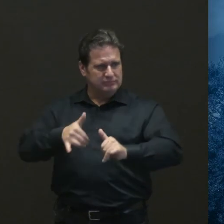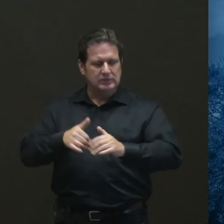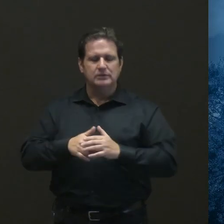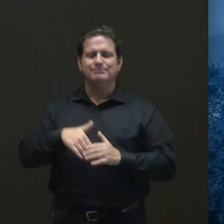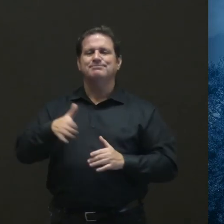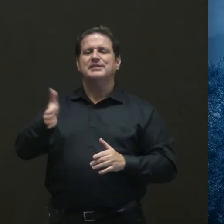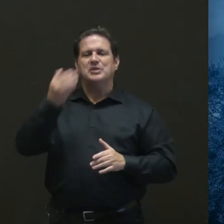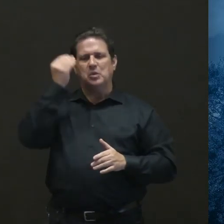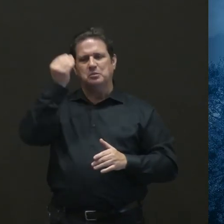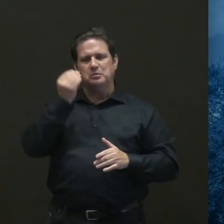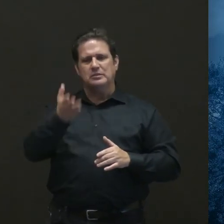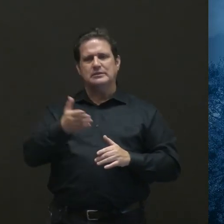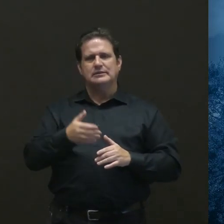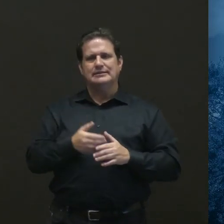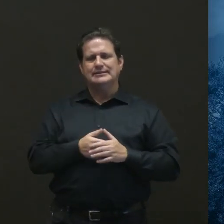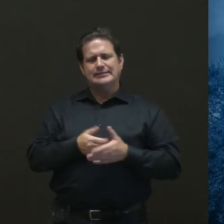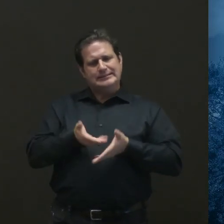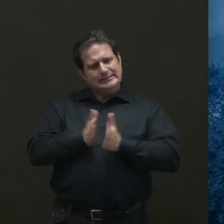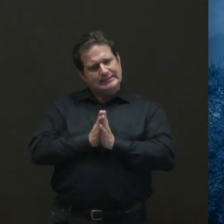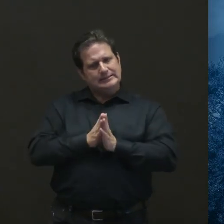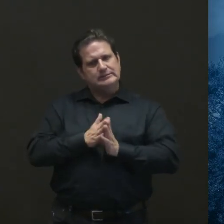know it. We would just ask that they